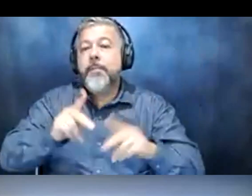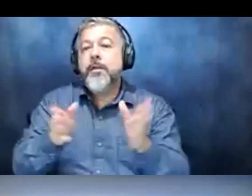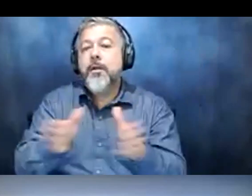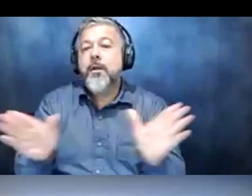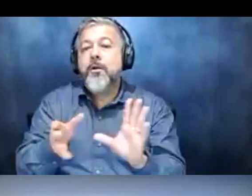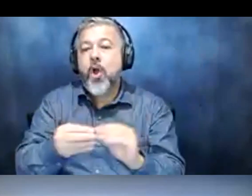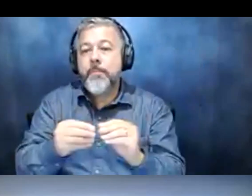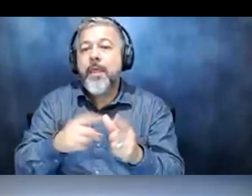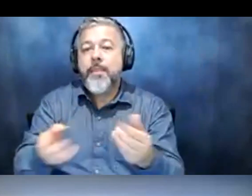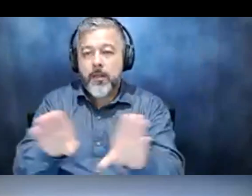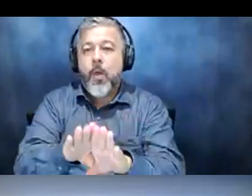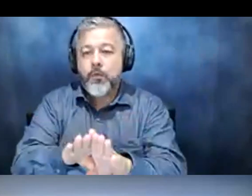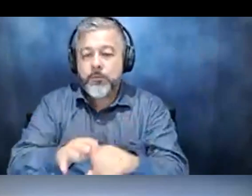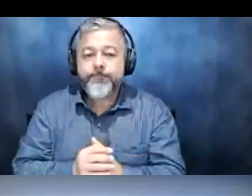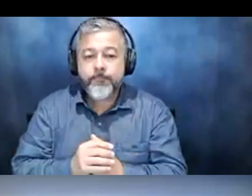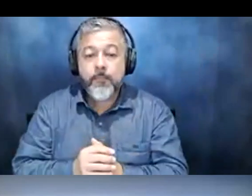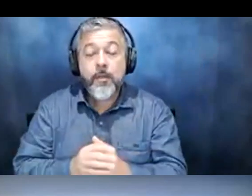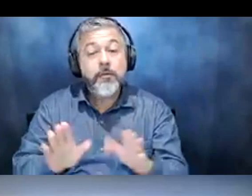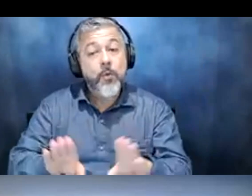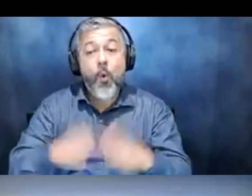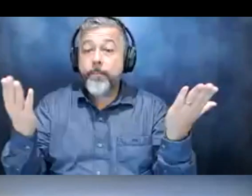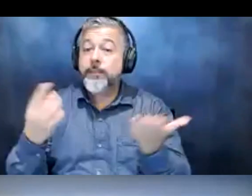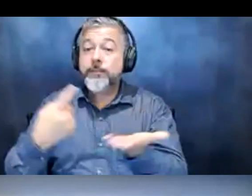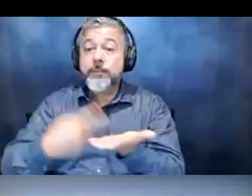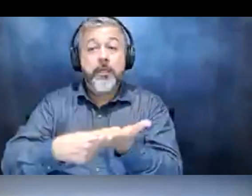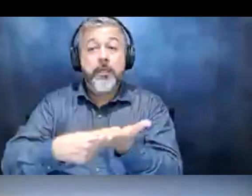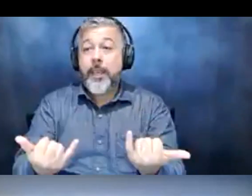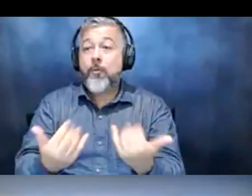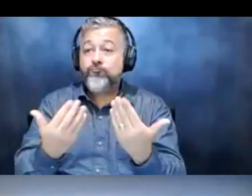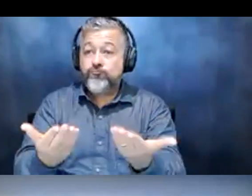close. So open discussion.